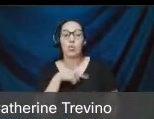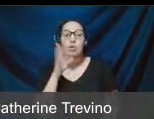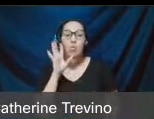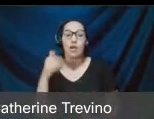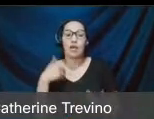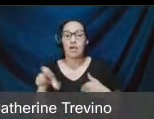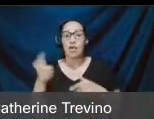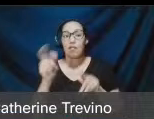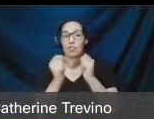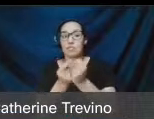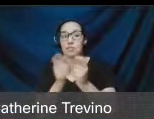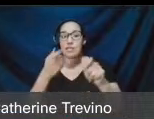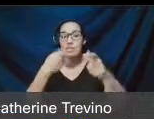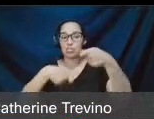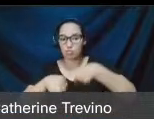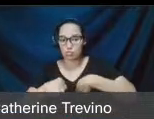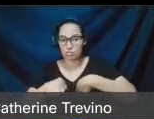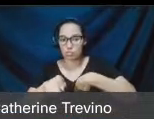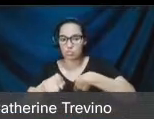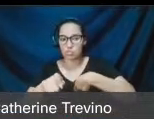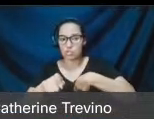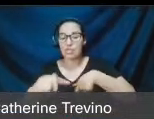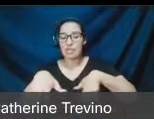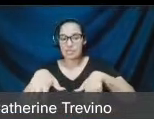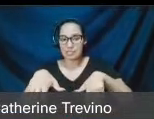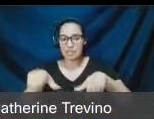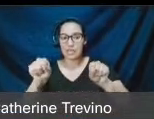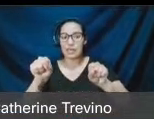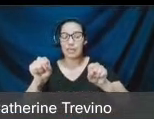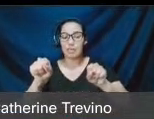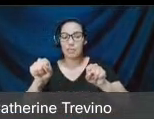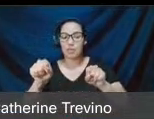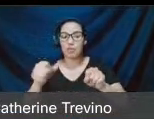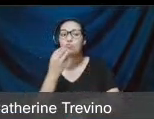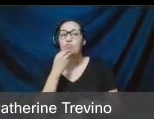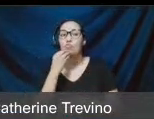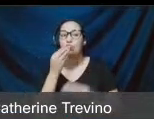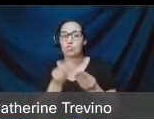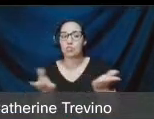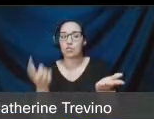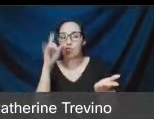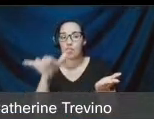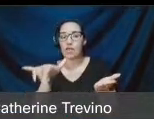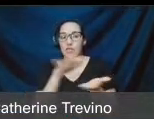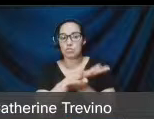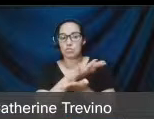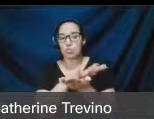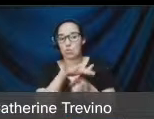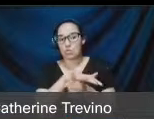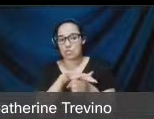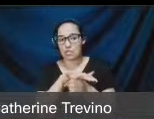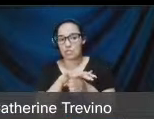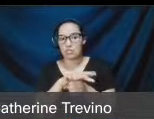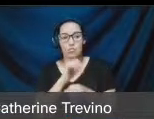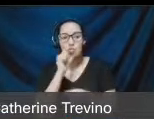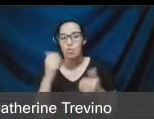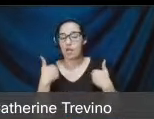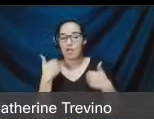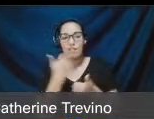could come on board and take over the food distribution of that site so that we don't have any